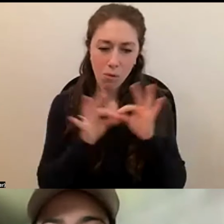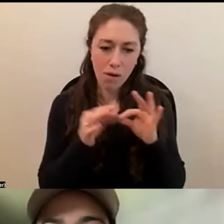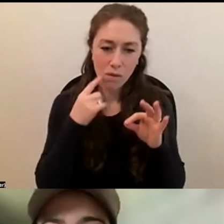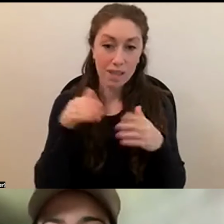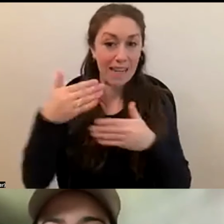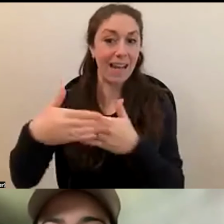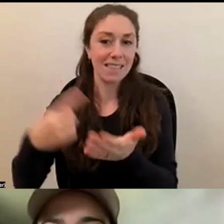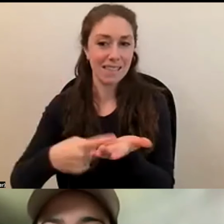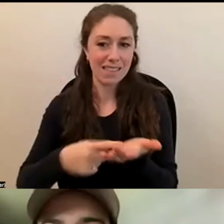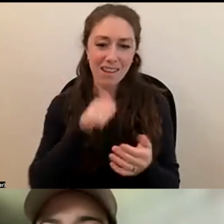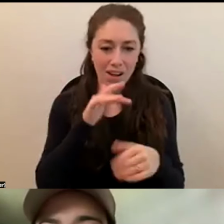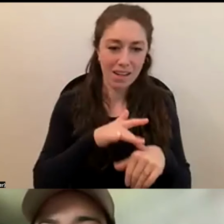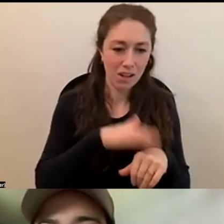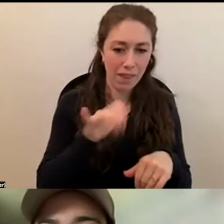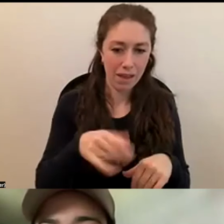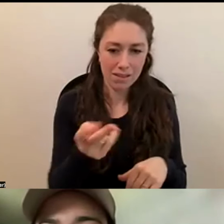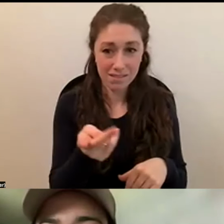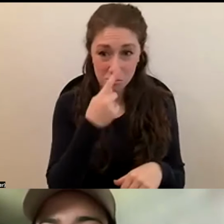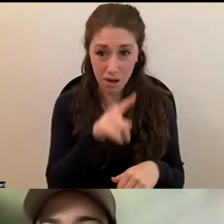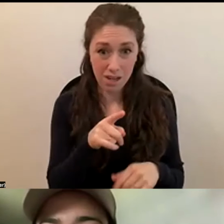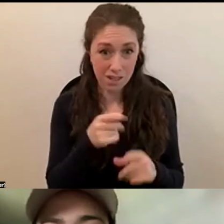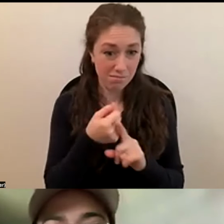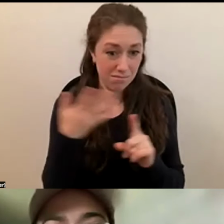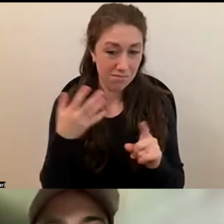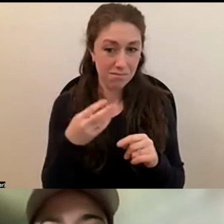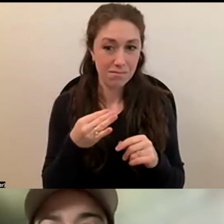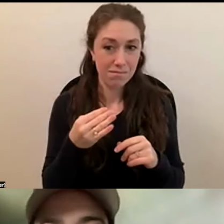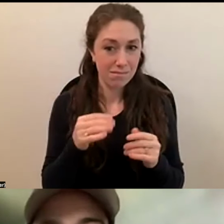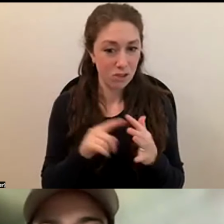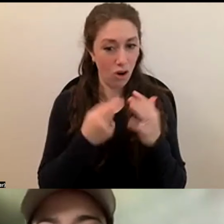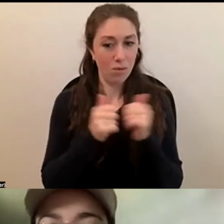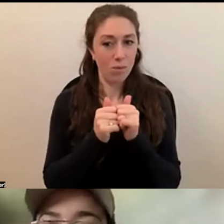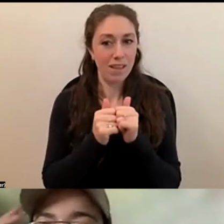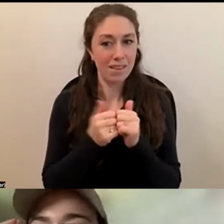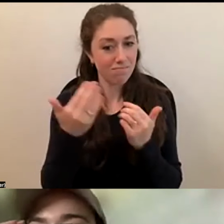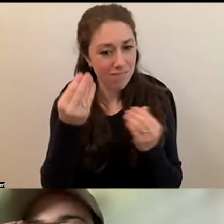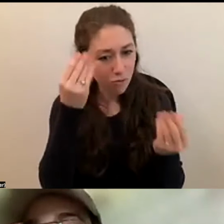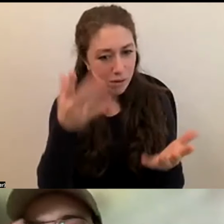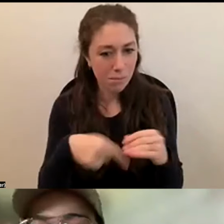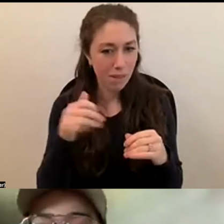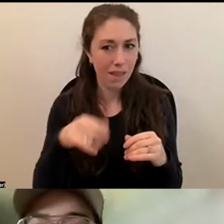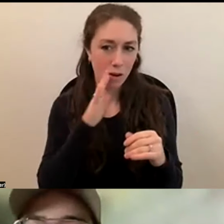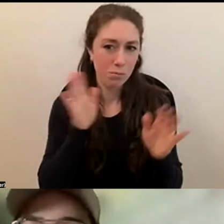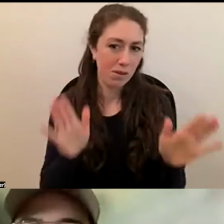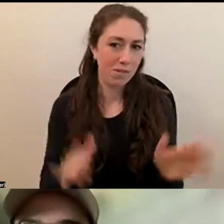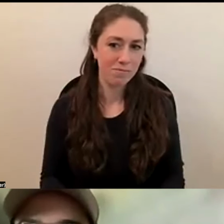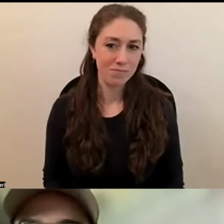discussion, and we didn't get to touch on that too much. So if you don't mind, if you could kick us off with a little information about that, I think that would be